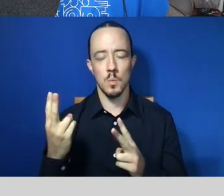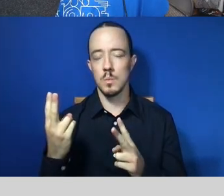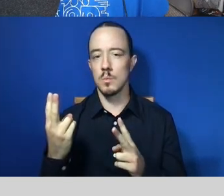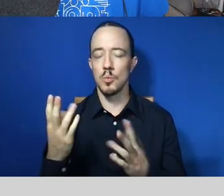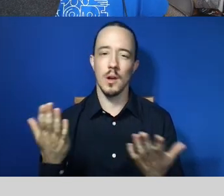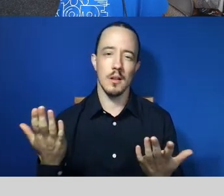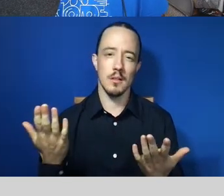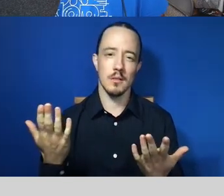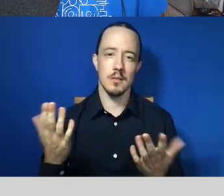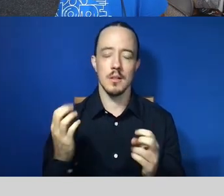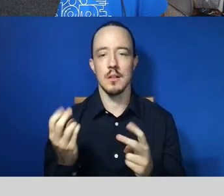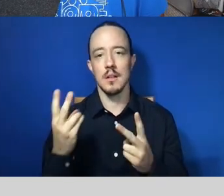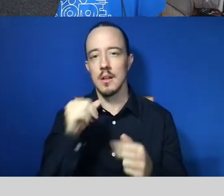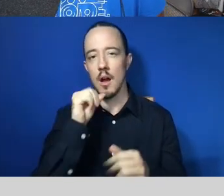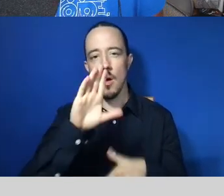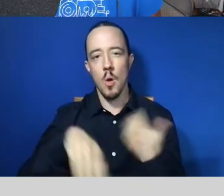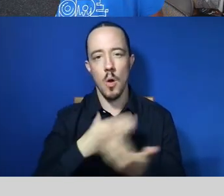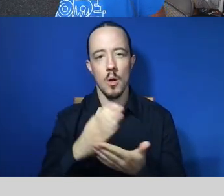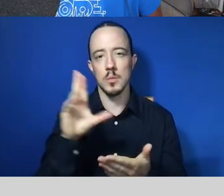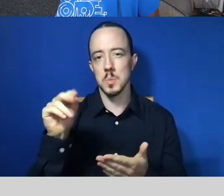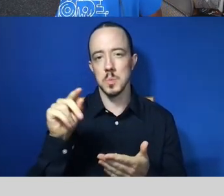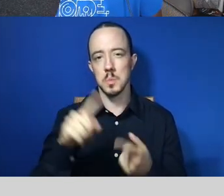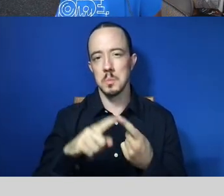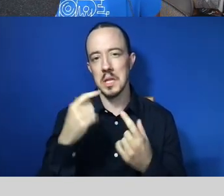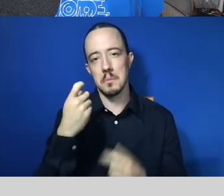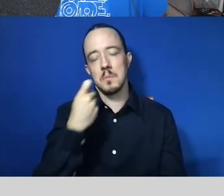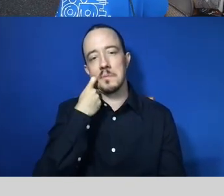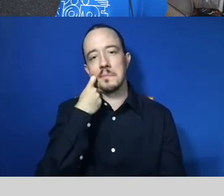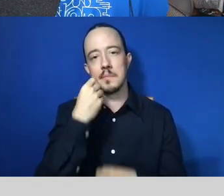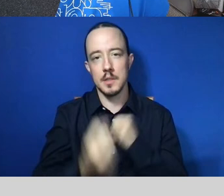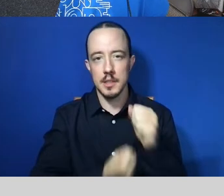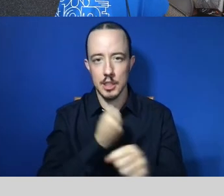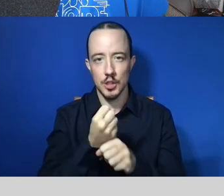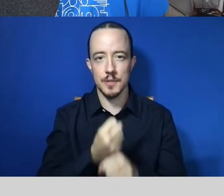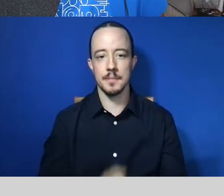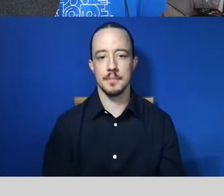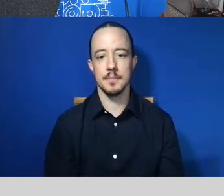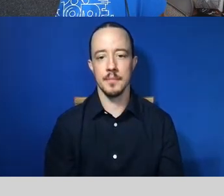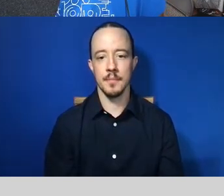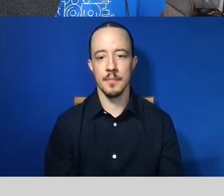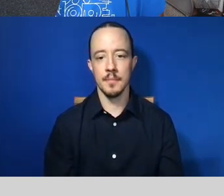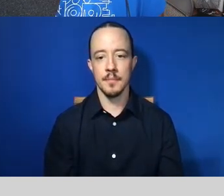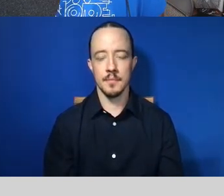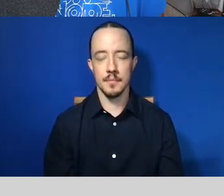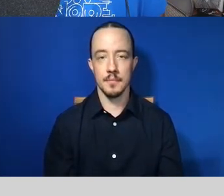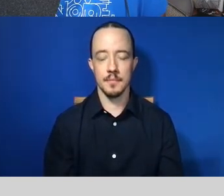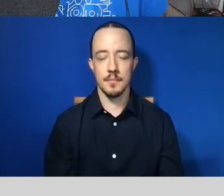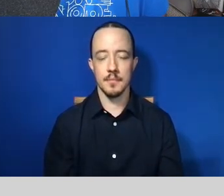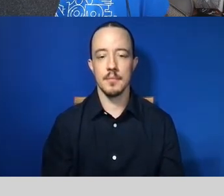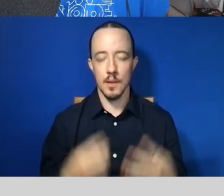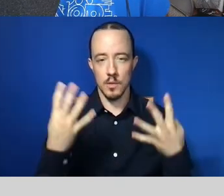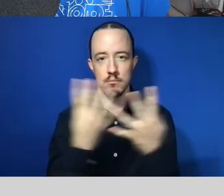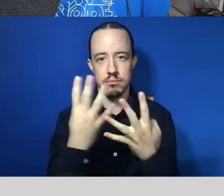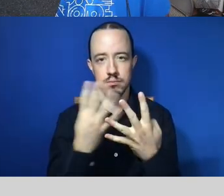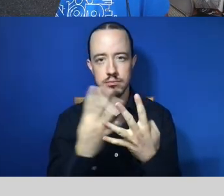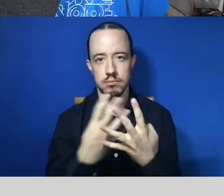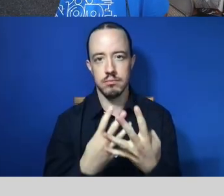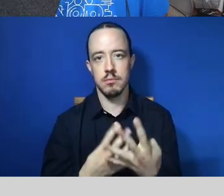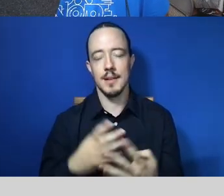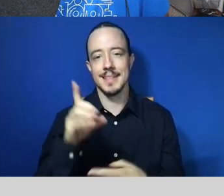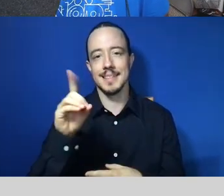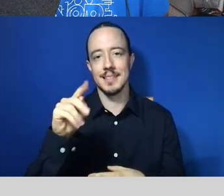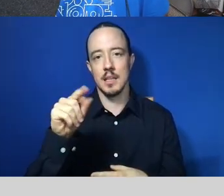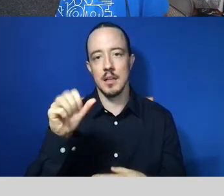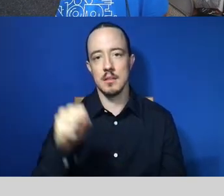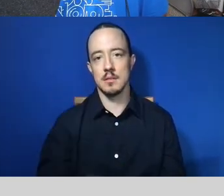We'll load, we're not going to load all the data in, but we'll load the latest year like we did this last time.